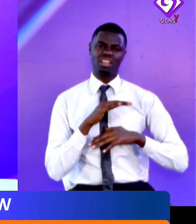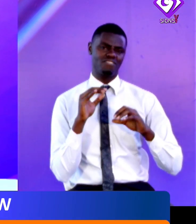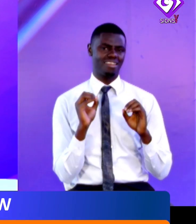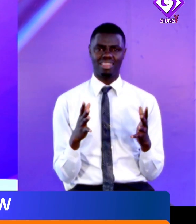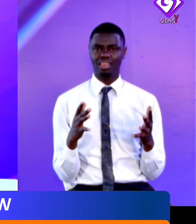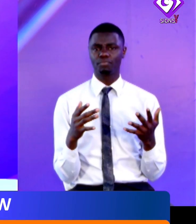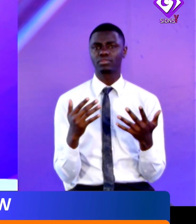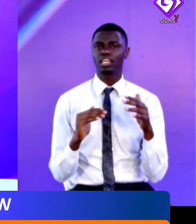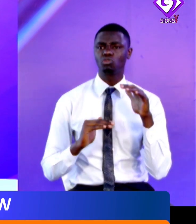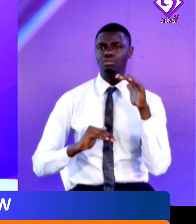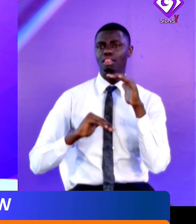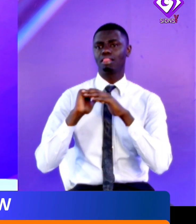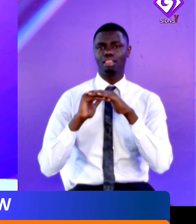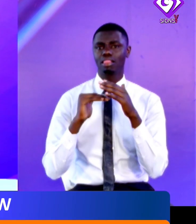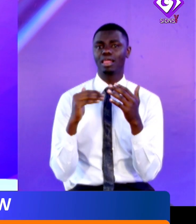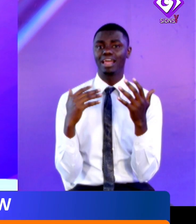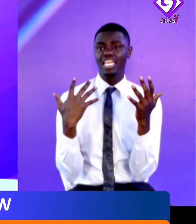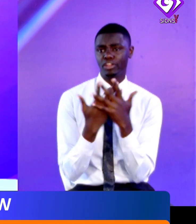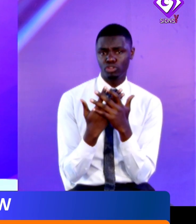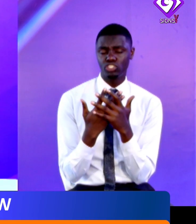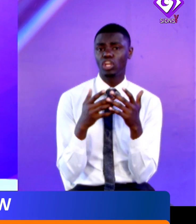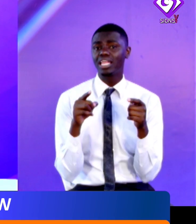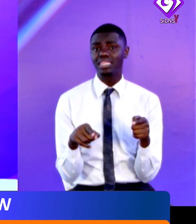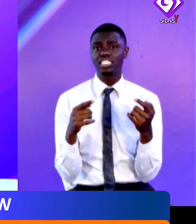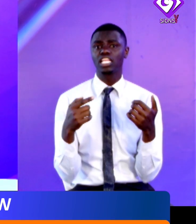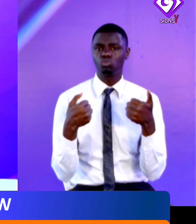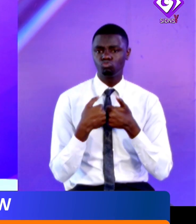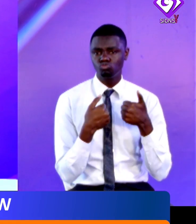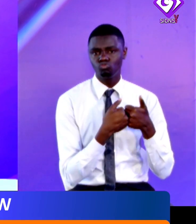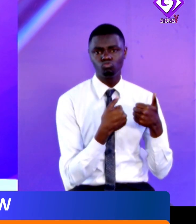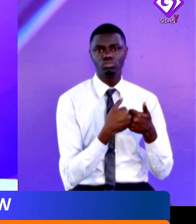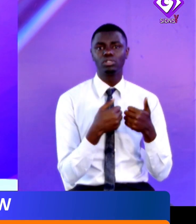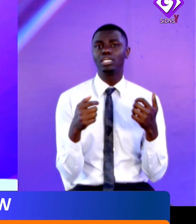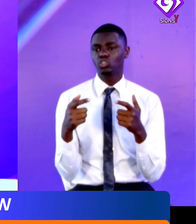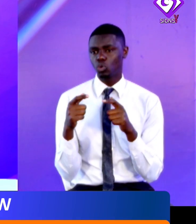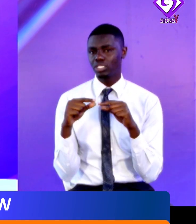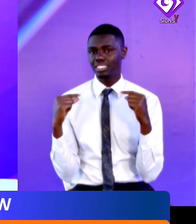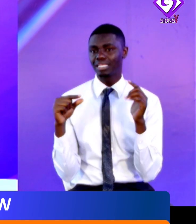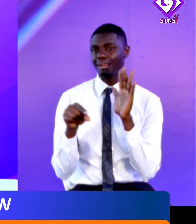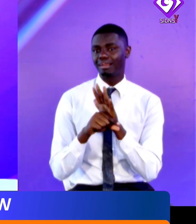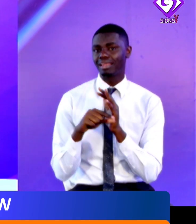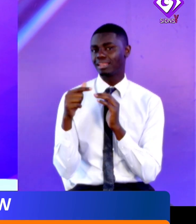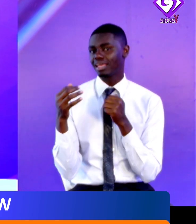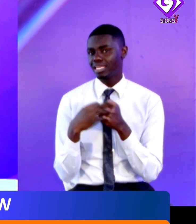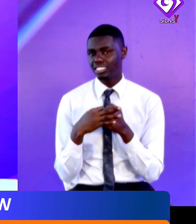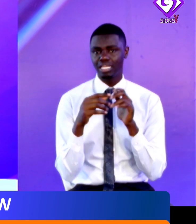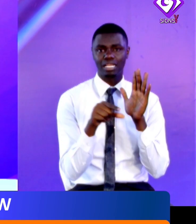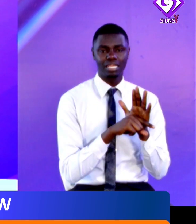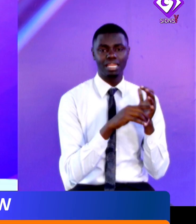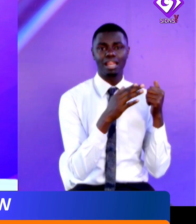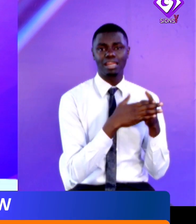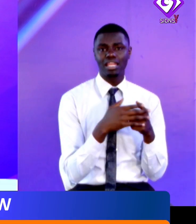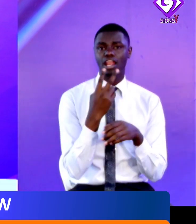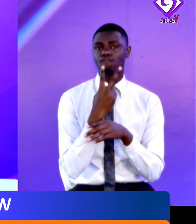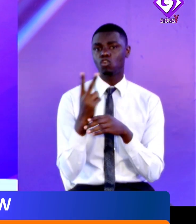and limited in reach. These trials, focused on grade 8, grade 9, and Form 2 learners,